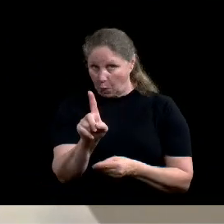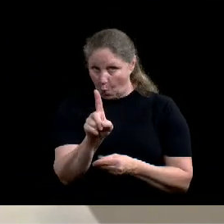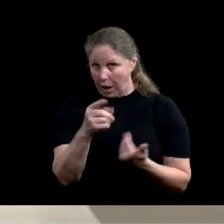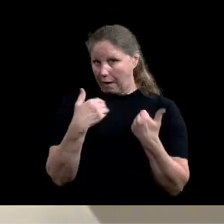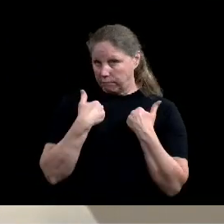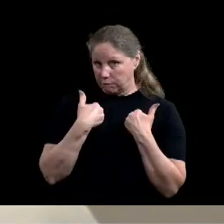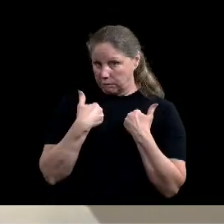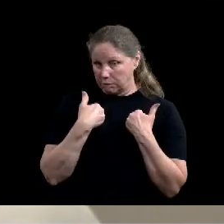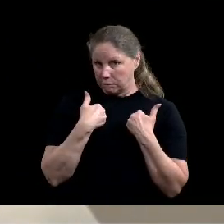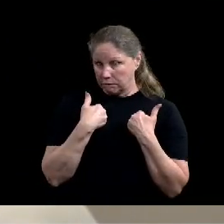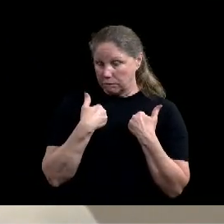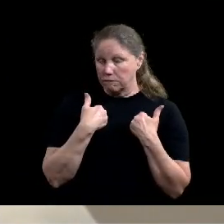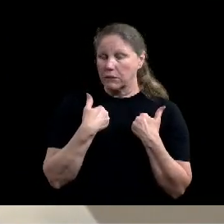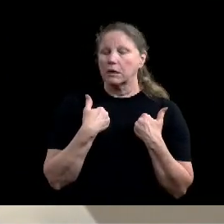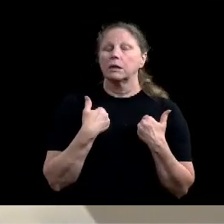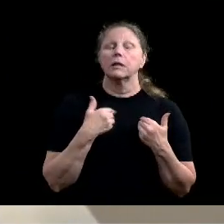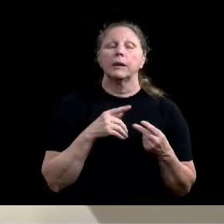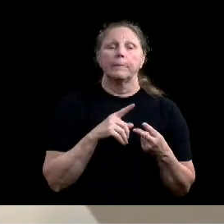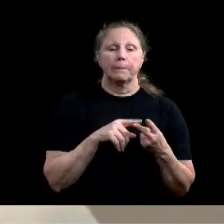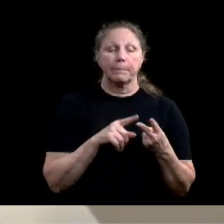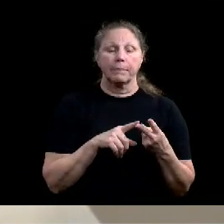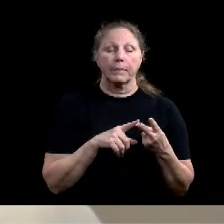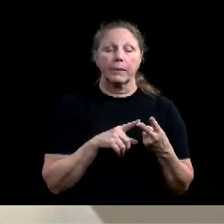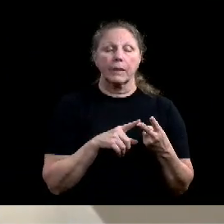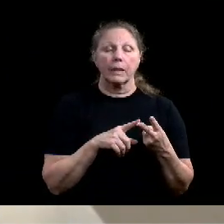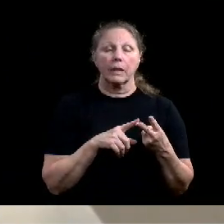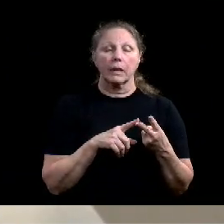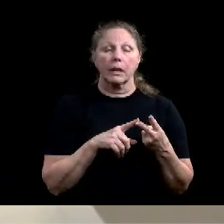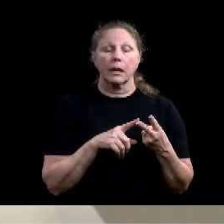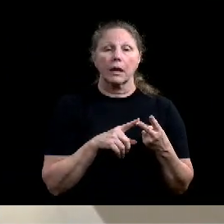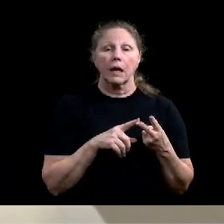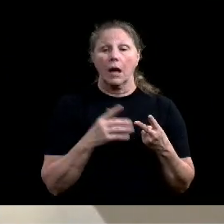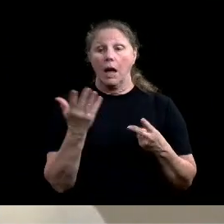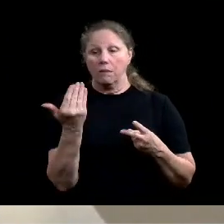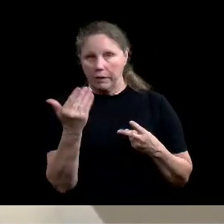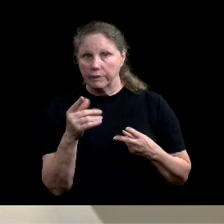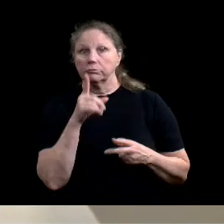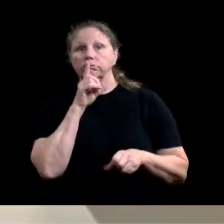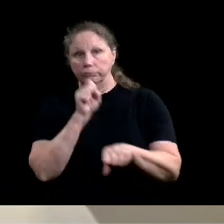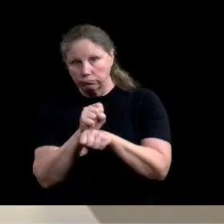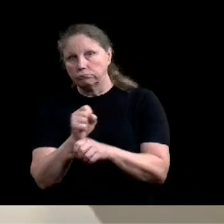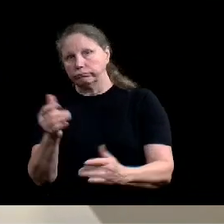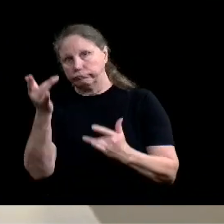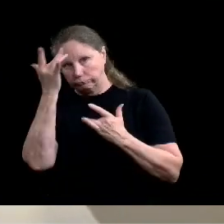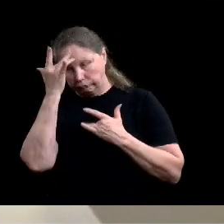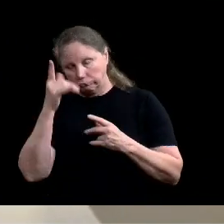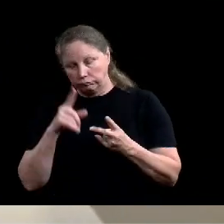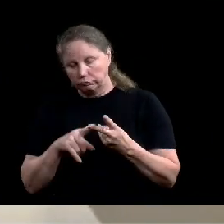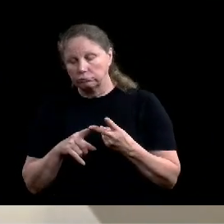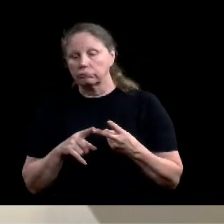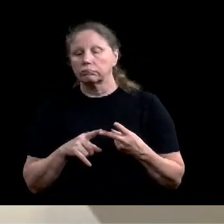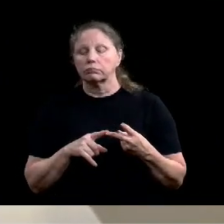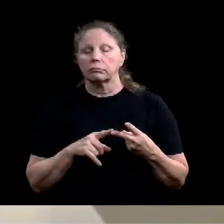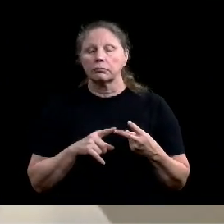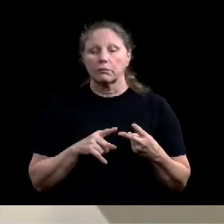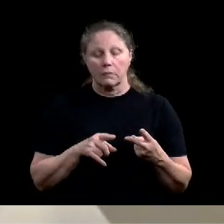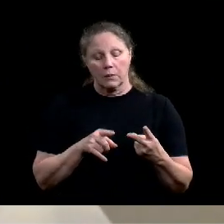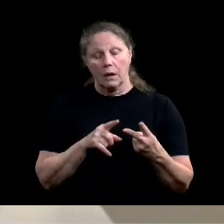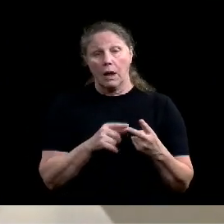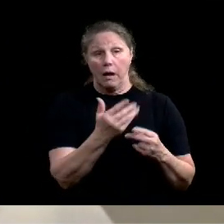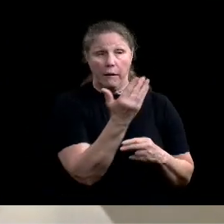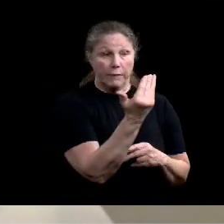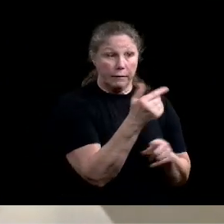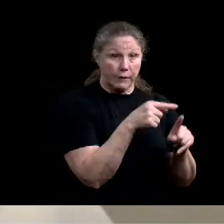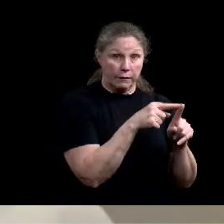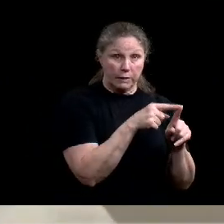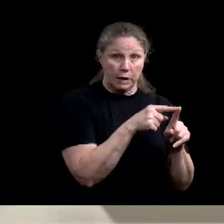currently 15 active cases. 2 of those active cases are currently hospitalized, but